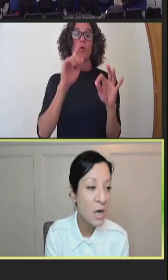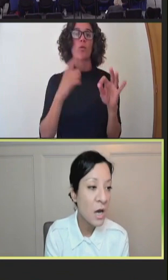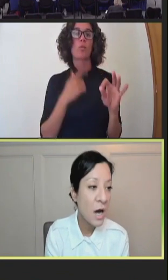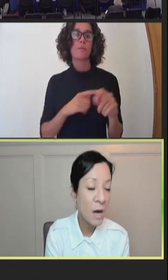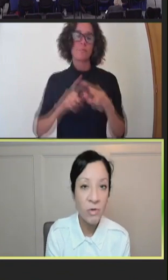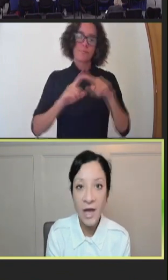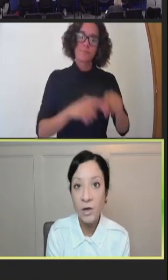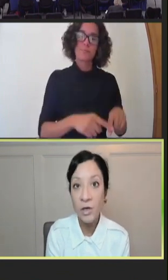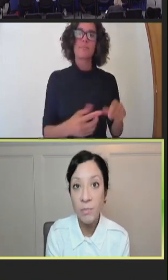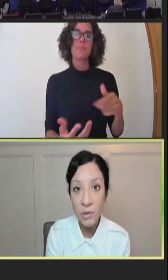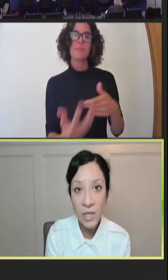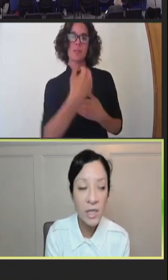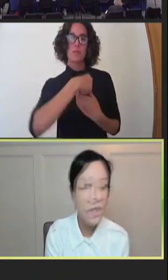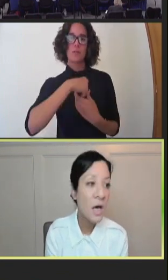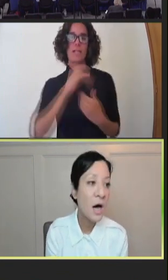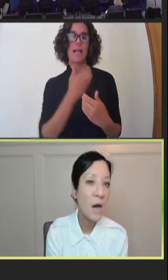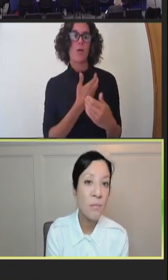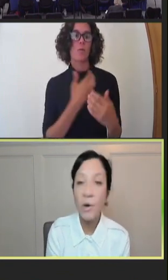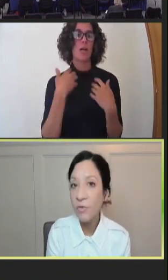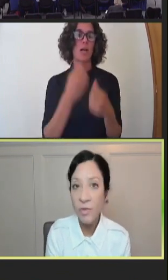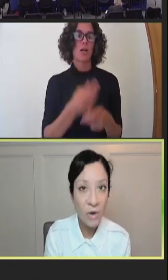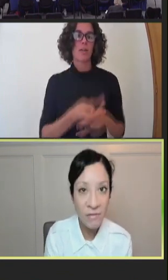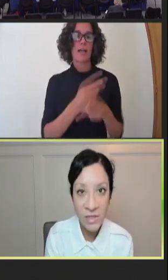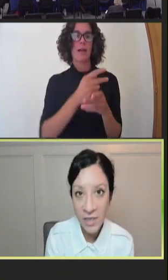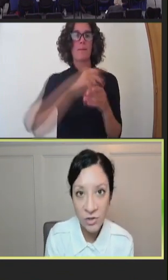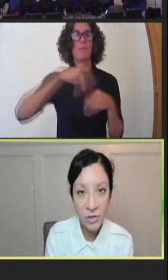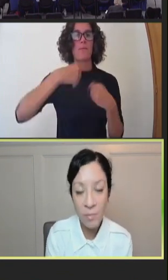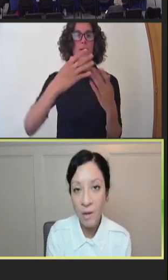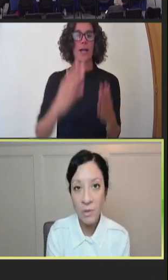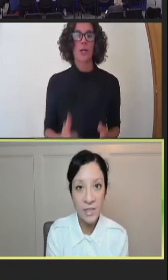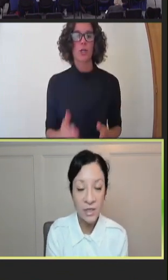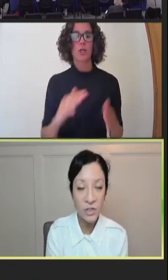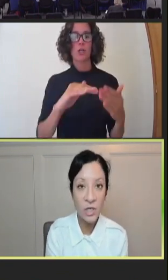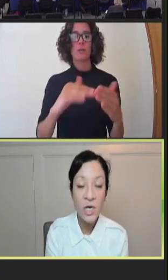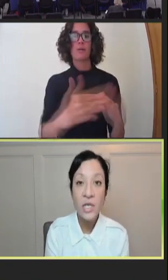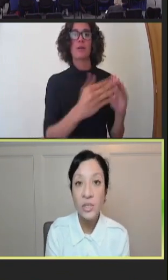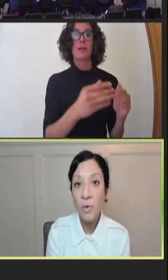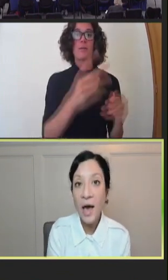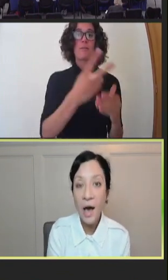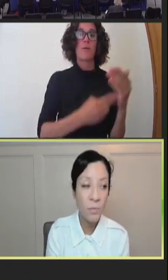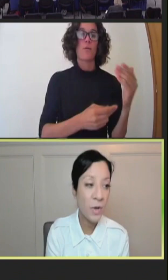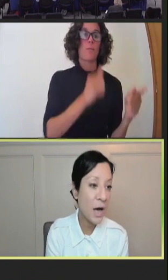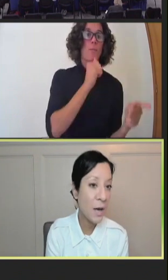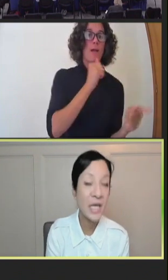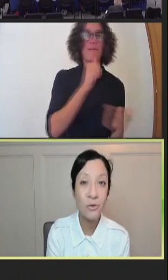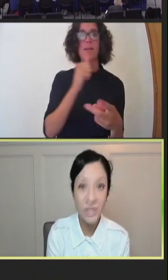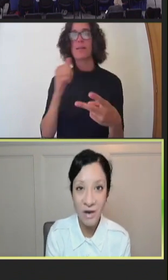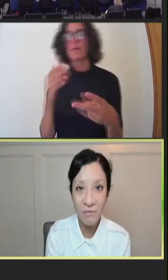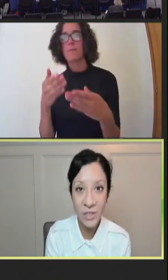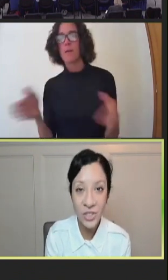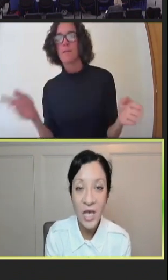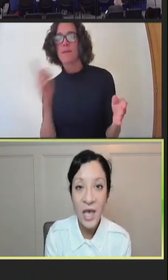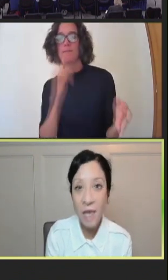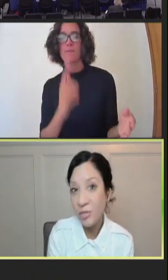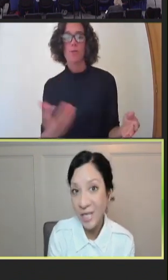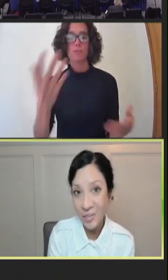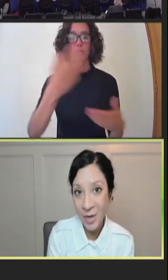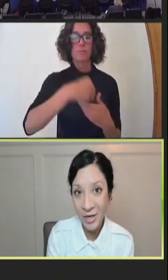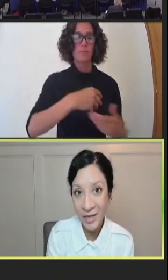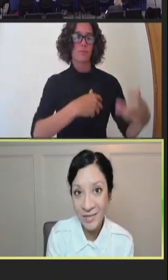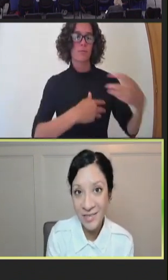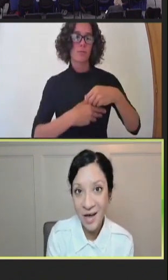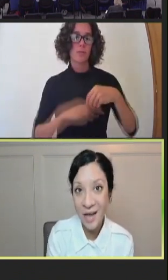healthcare provider community, both in the private sector and the public sector, to help increase coverage and